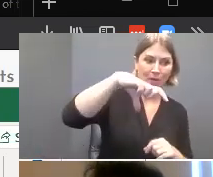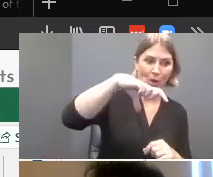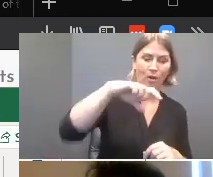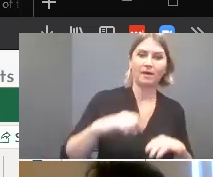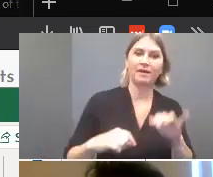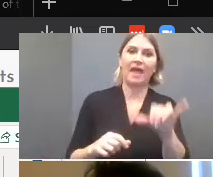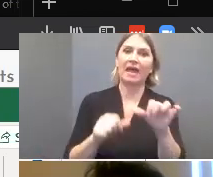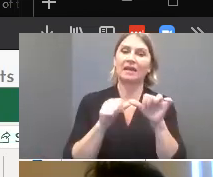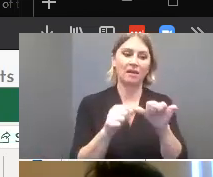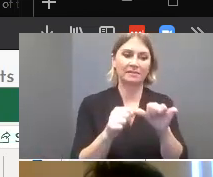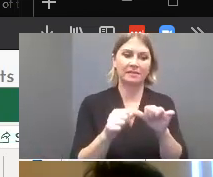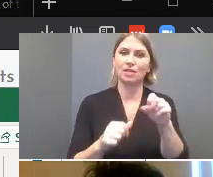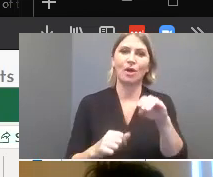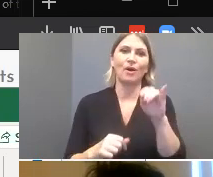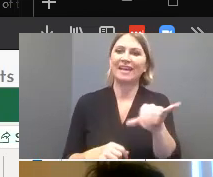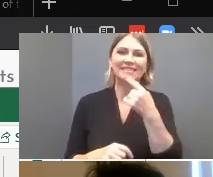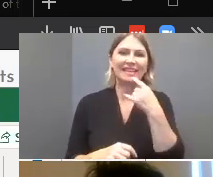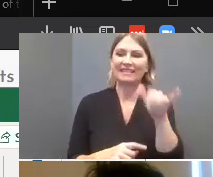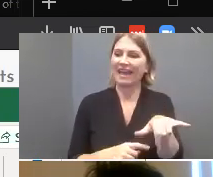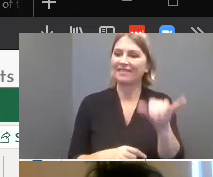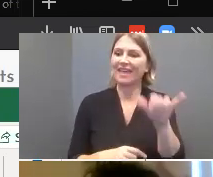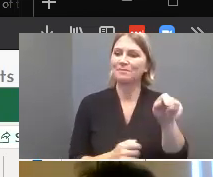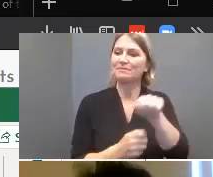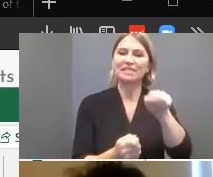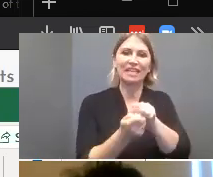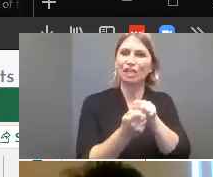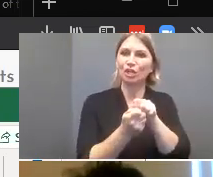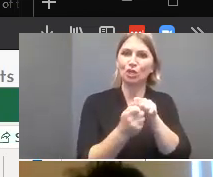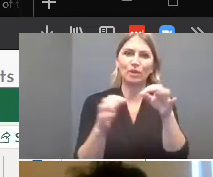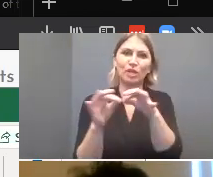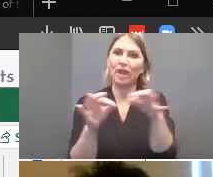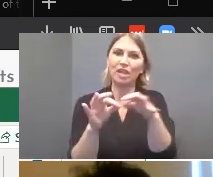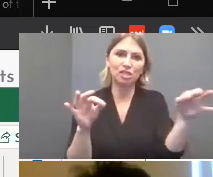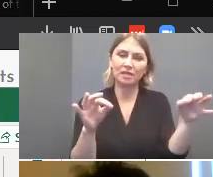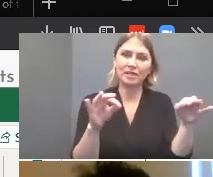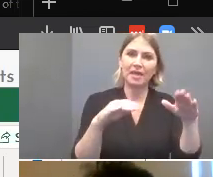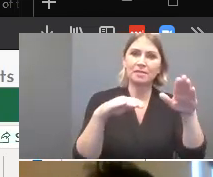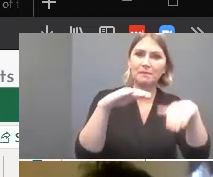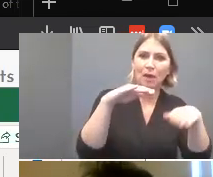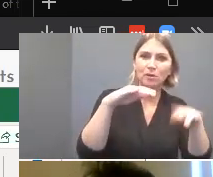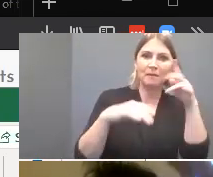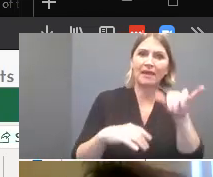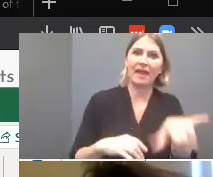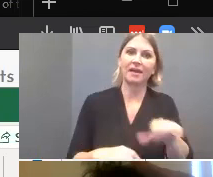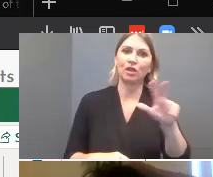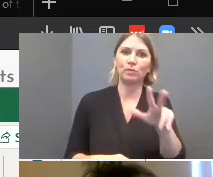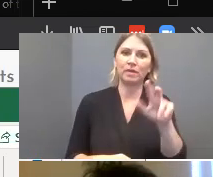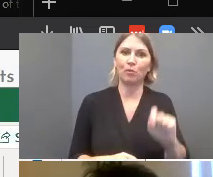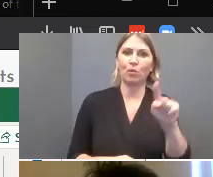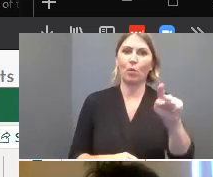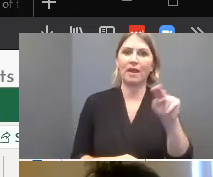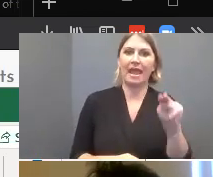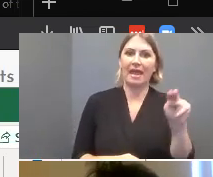constant difference. So we say that this particular equation is bounded by this constant 3.1 n squared in the upper